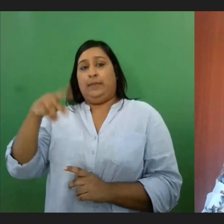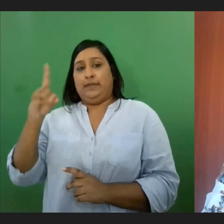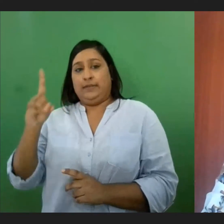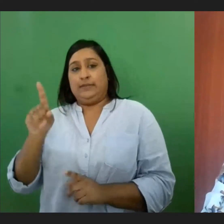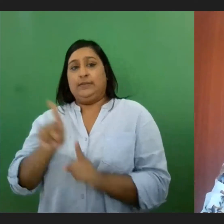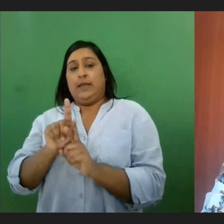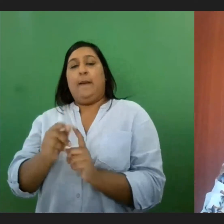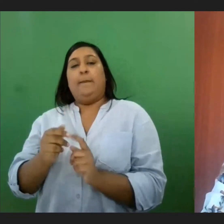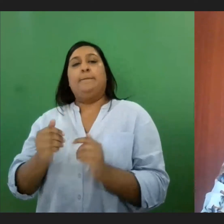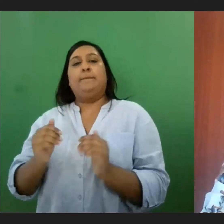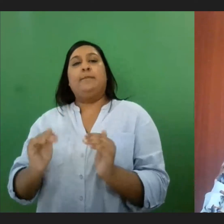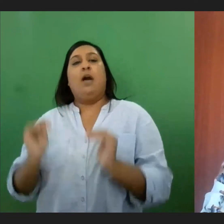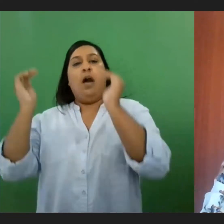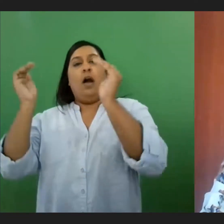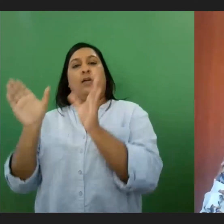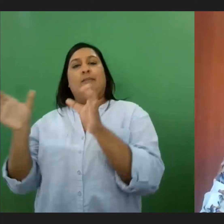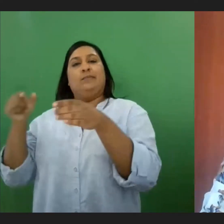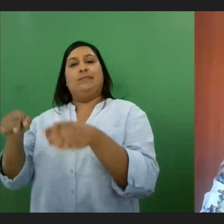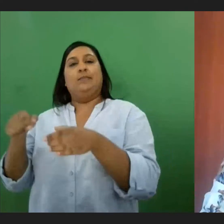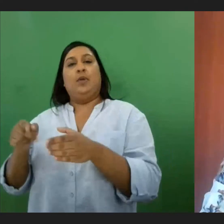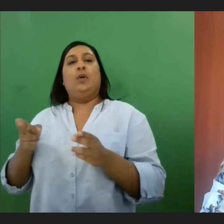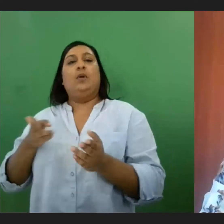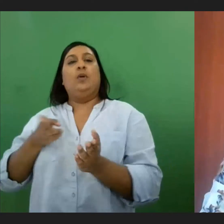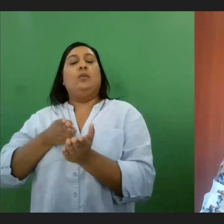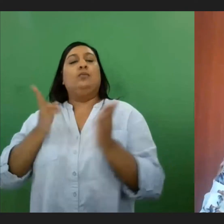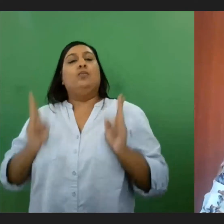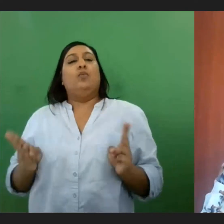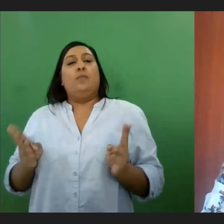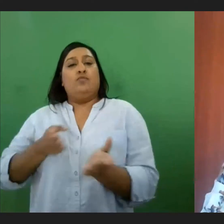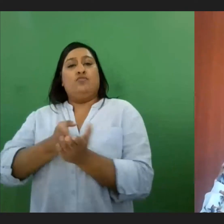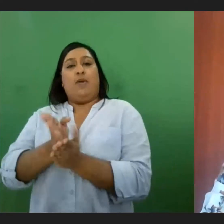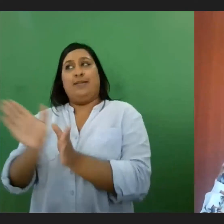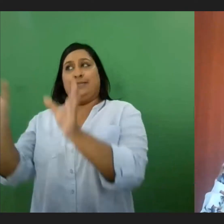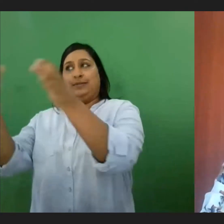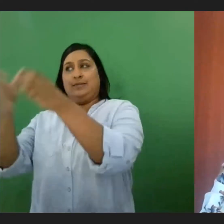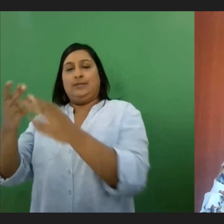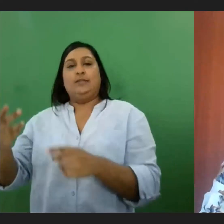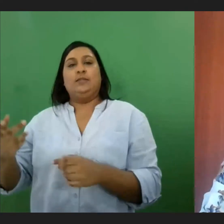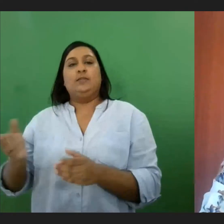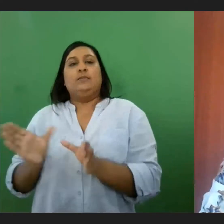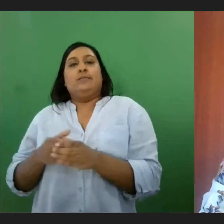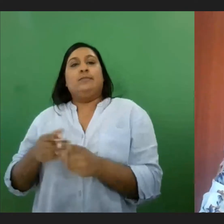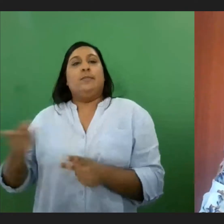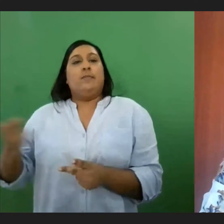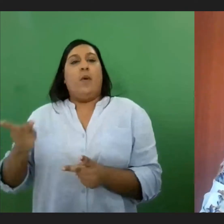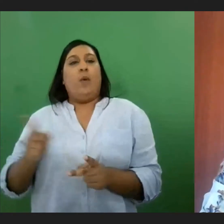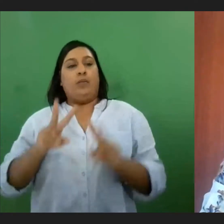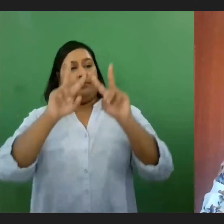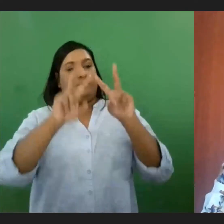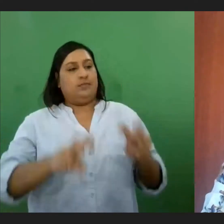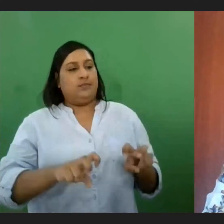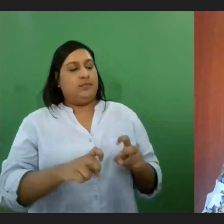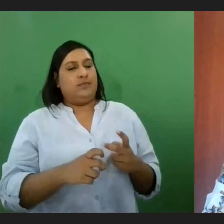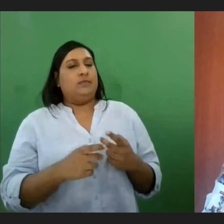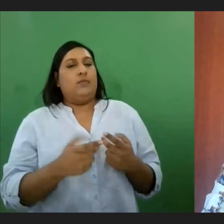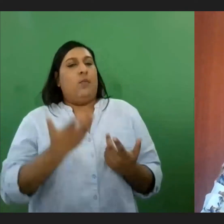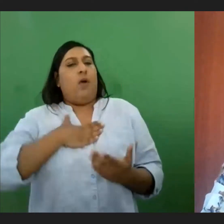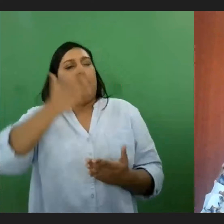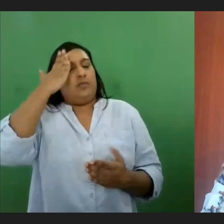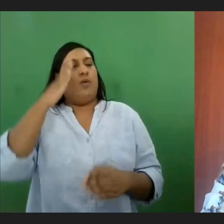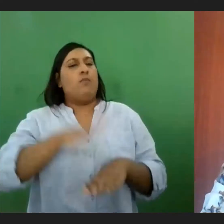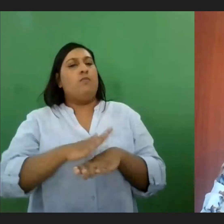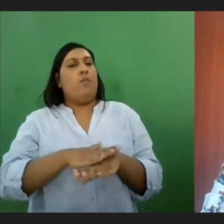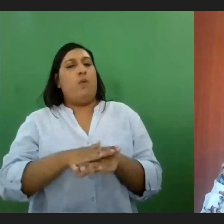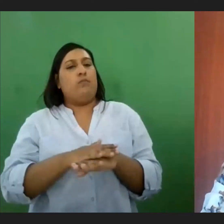Human Rights in Southern Africa, conducted research to study the socio-economic impact